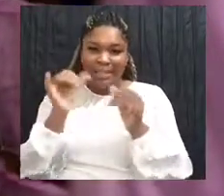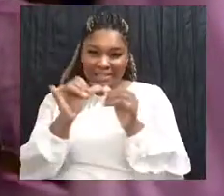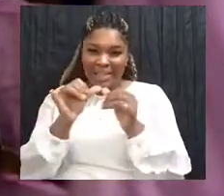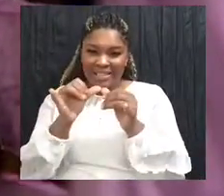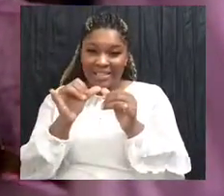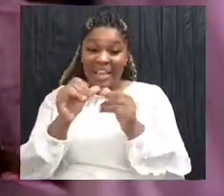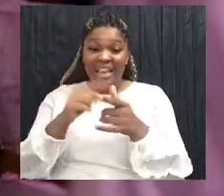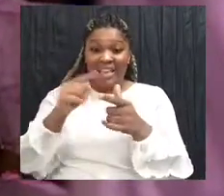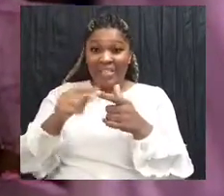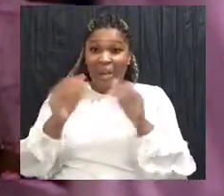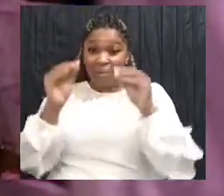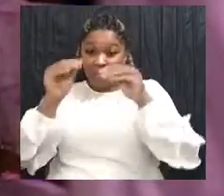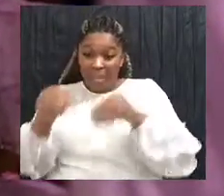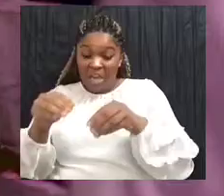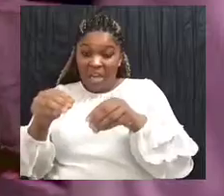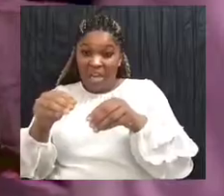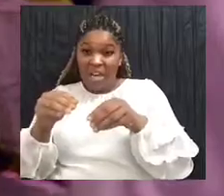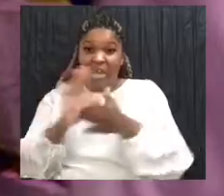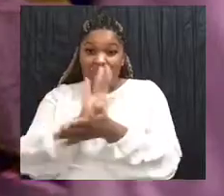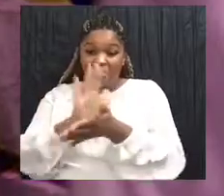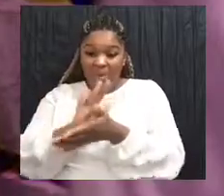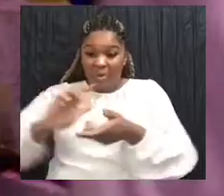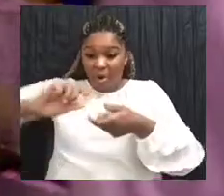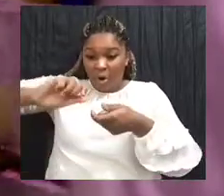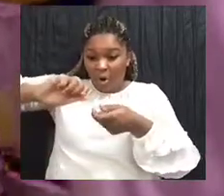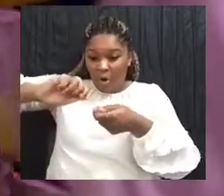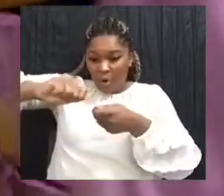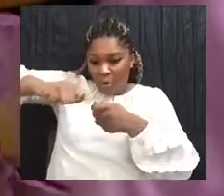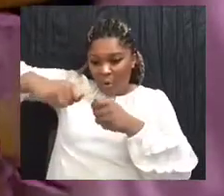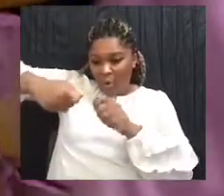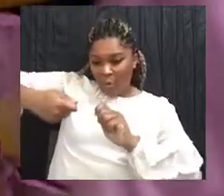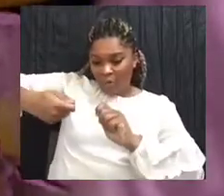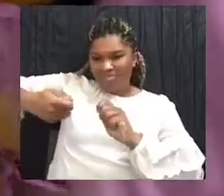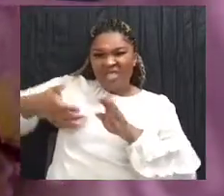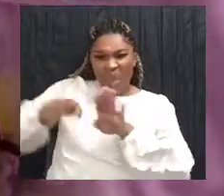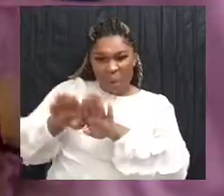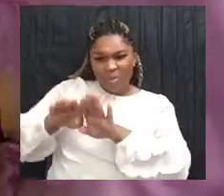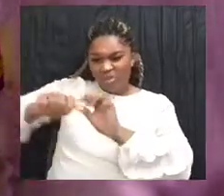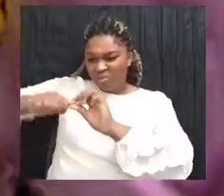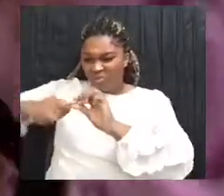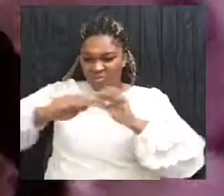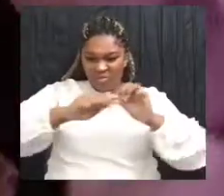paper wrapper, then twists both ends of the wrapper closed.